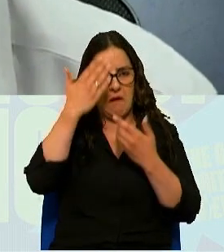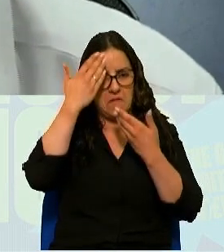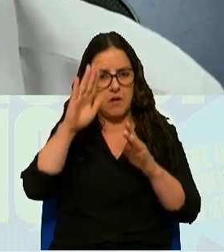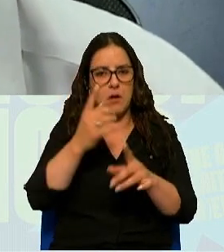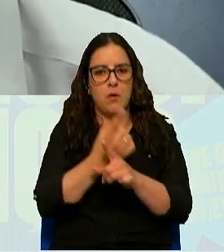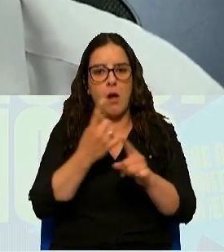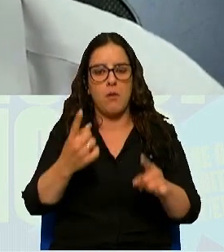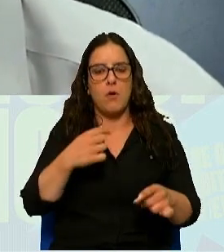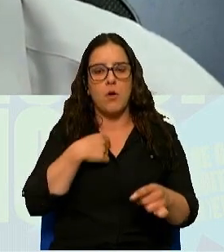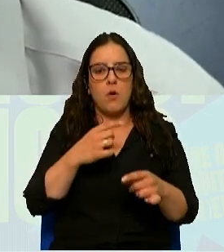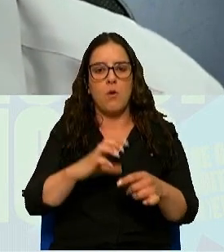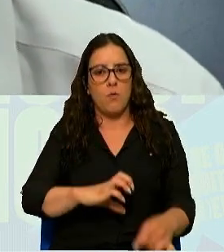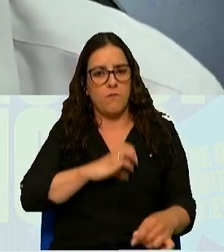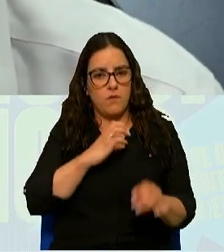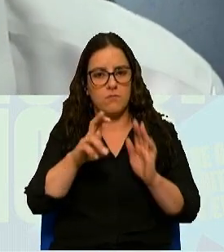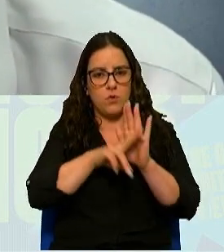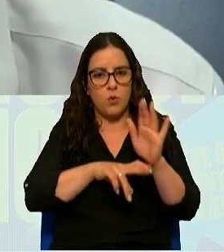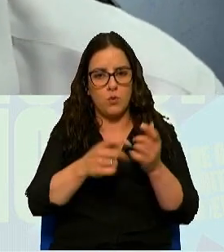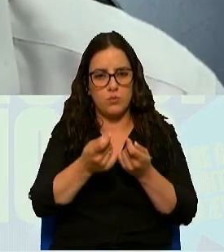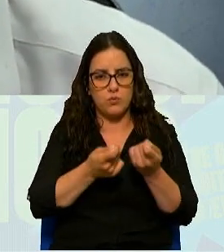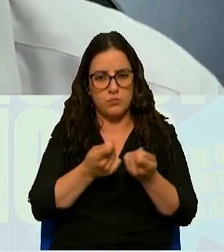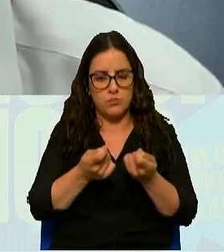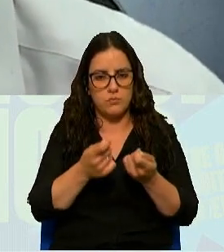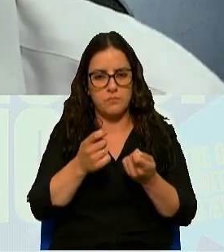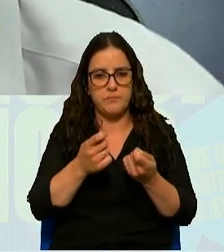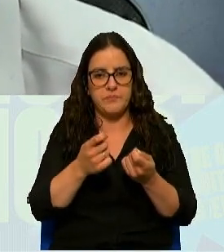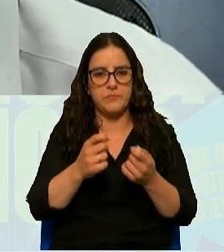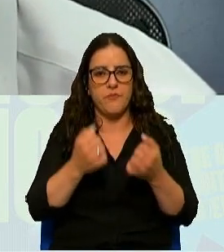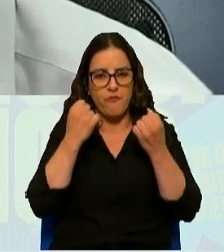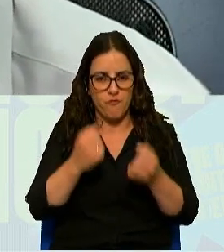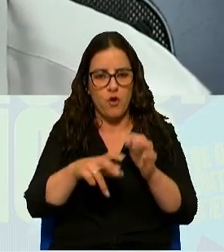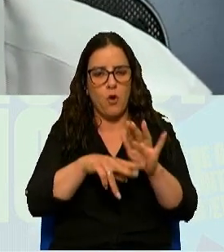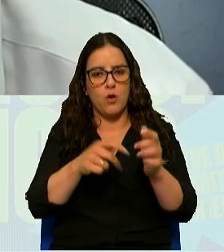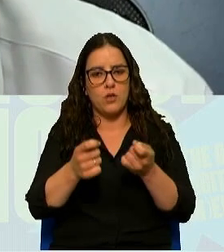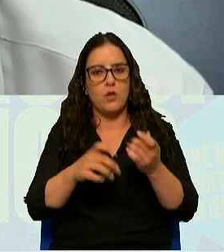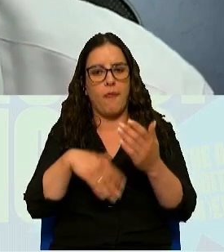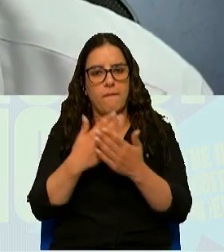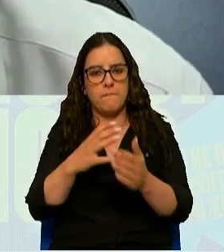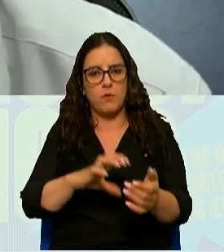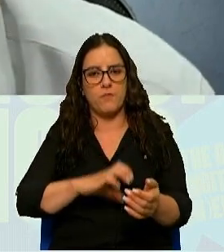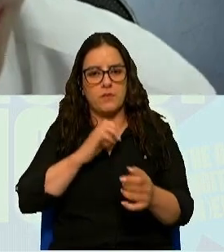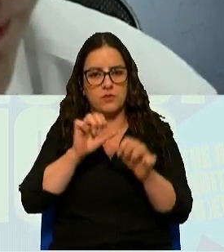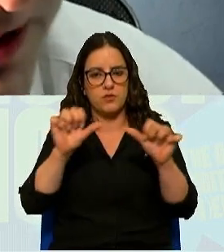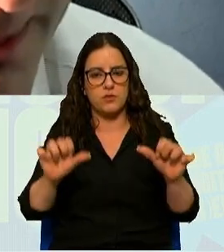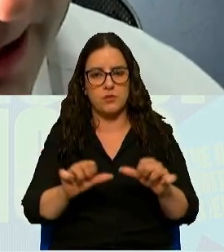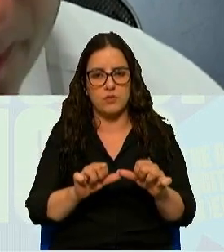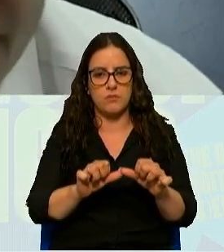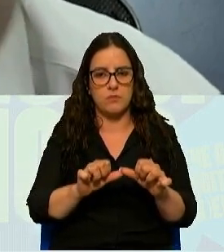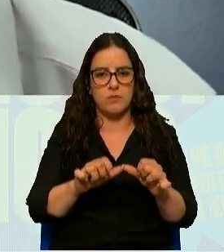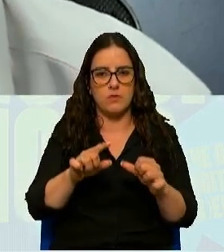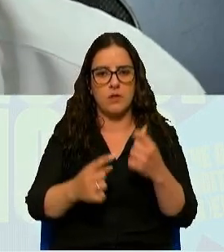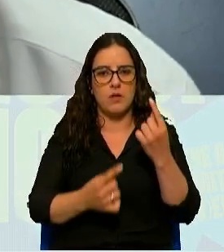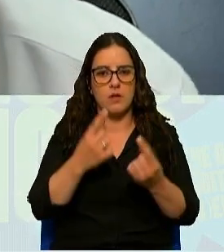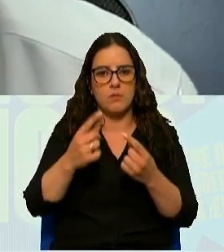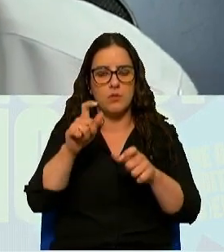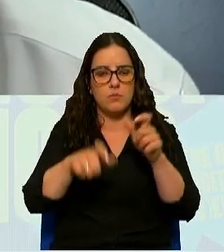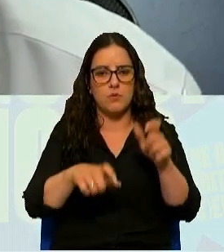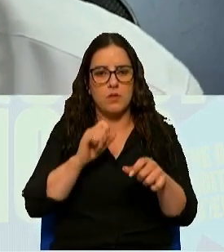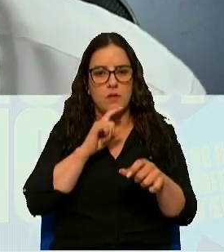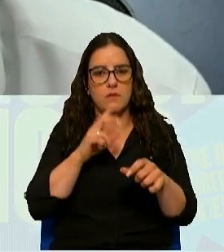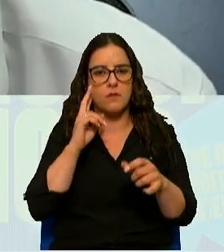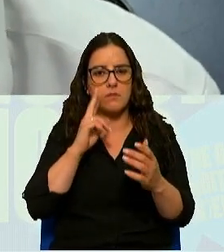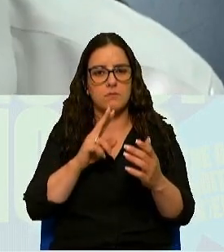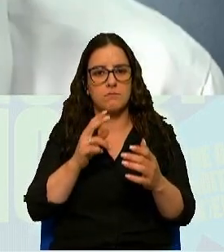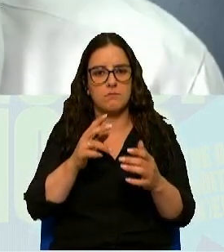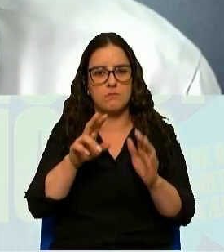through strong regulation, we're able to build trust in our systems. So I think, whereas some people might see regulations as being